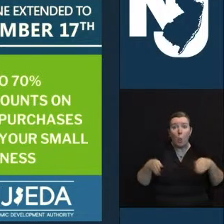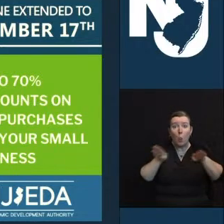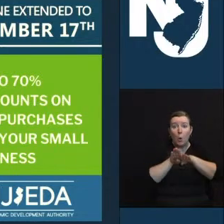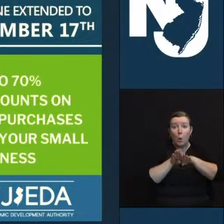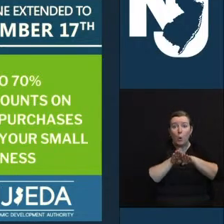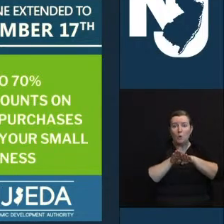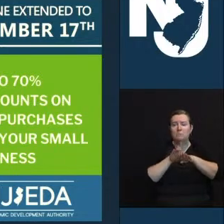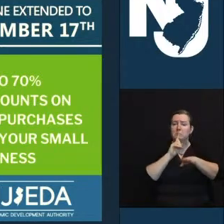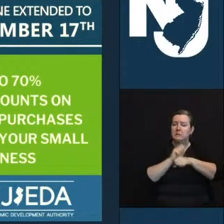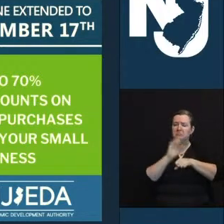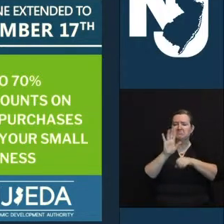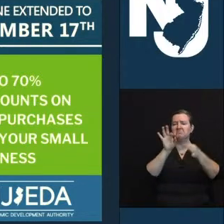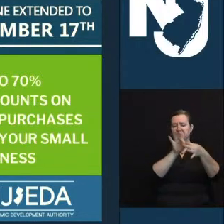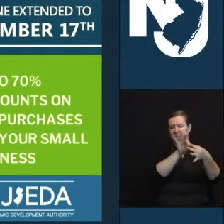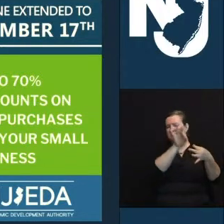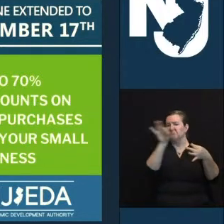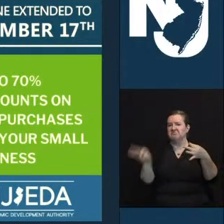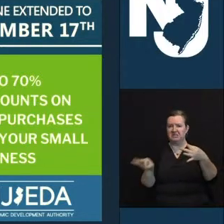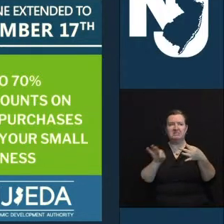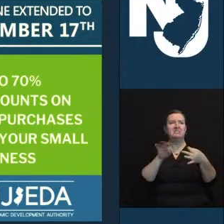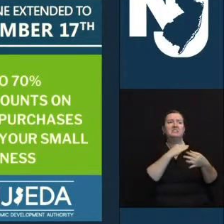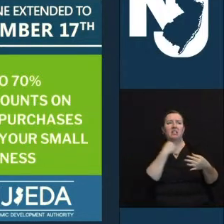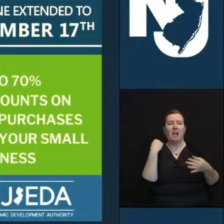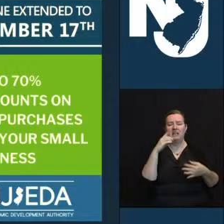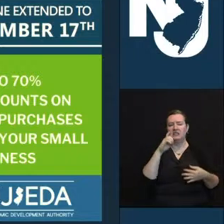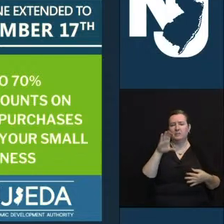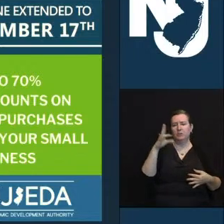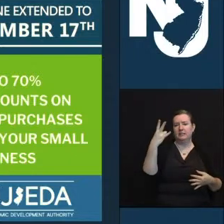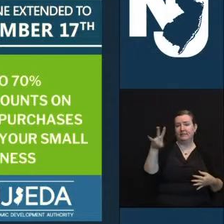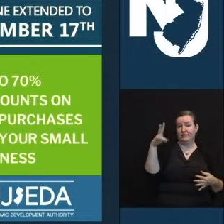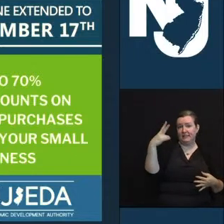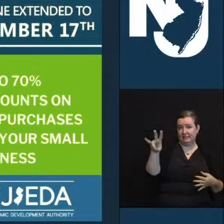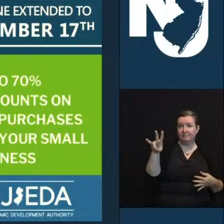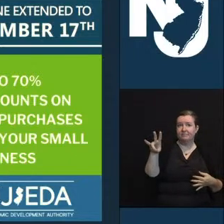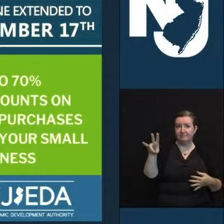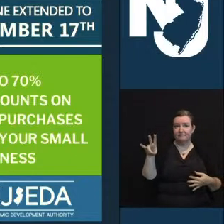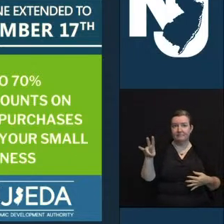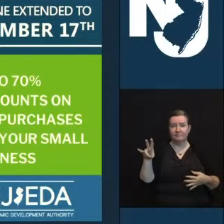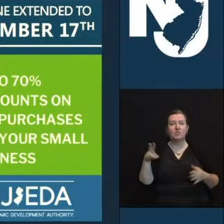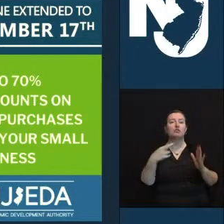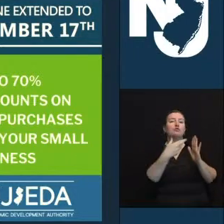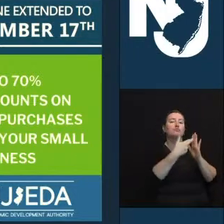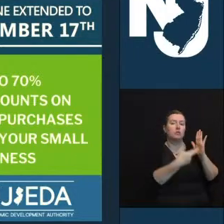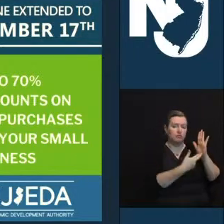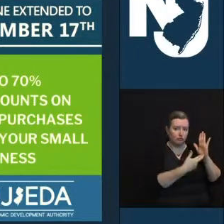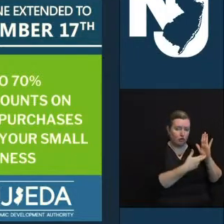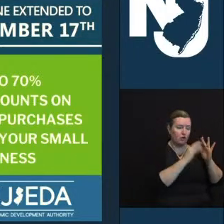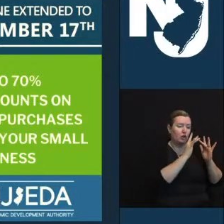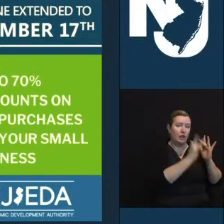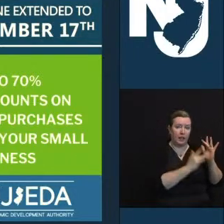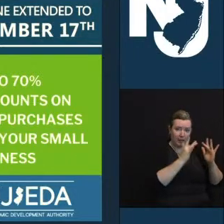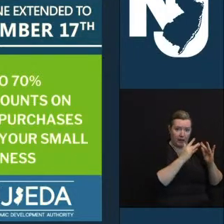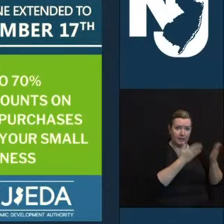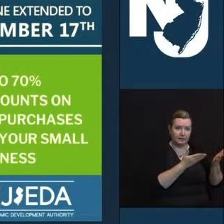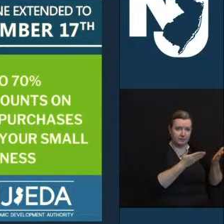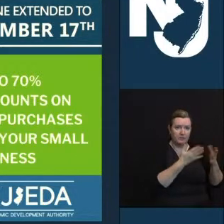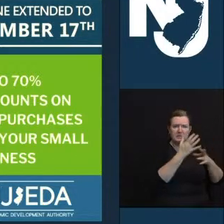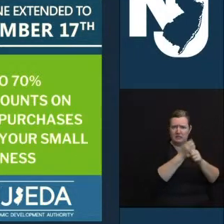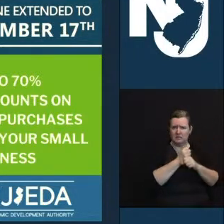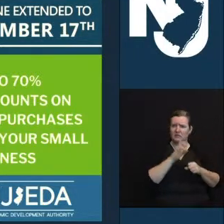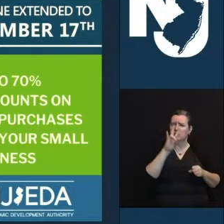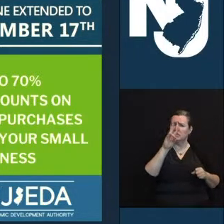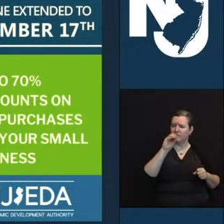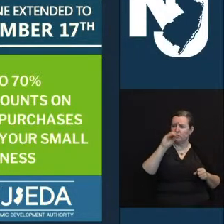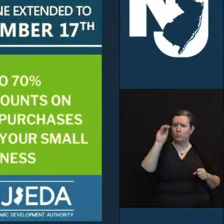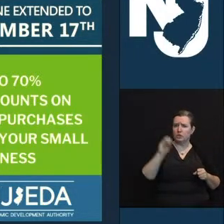December 17th. Your free registration can turn into discounts of up to 70% off the purchase